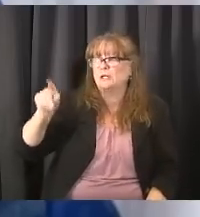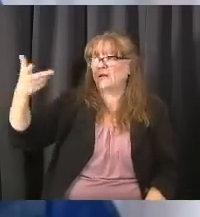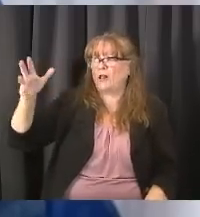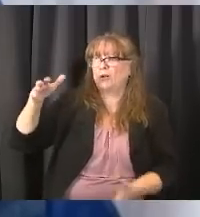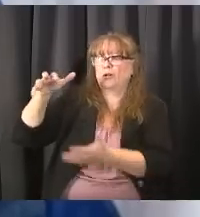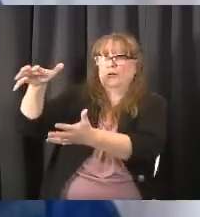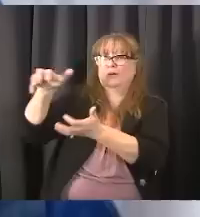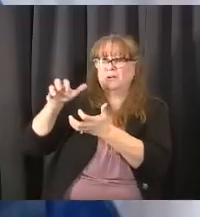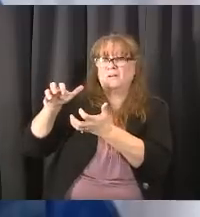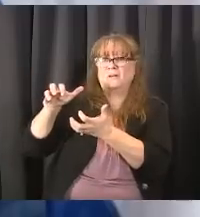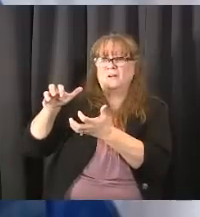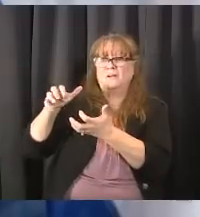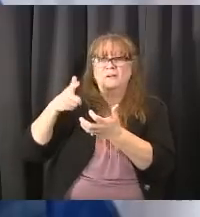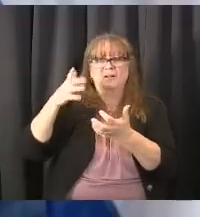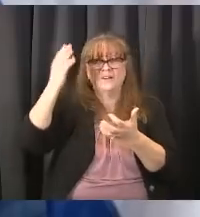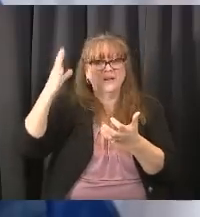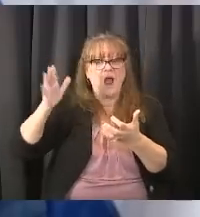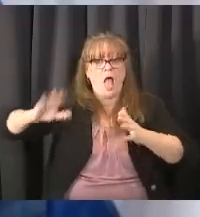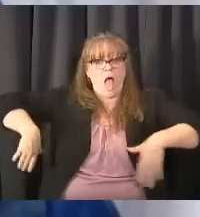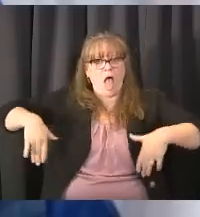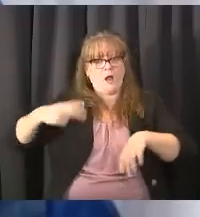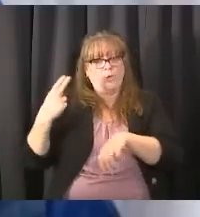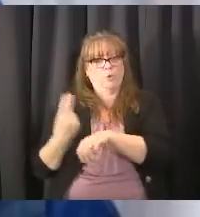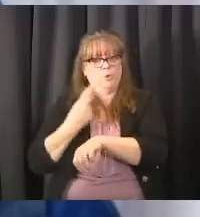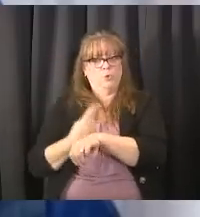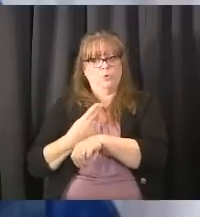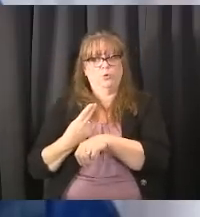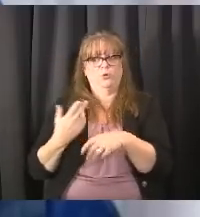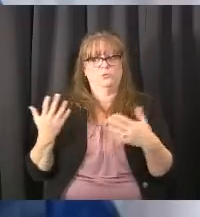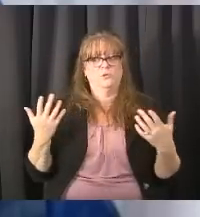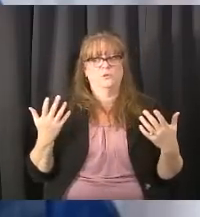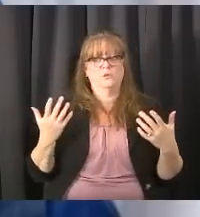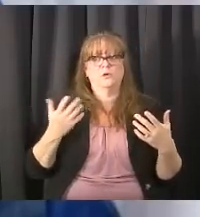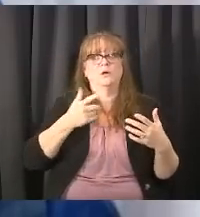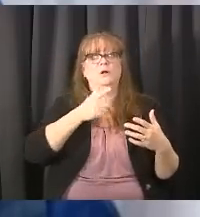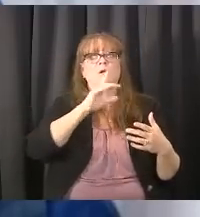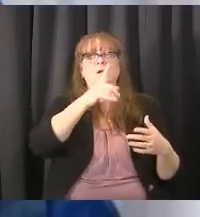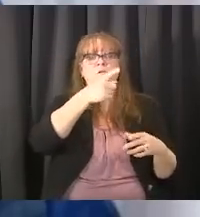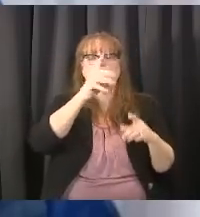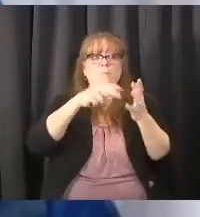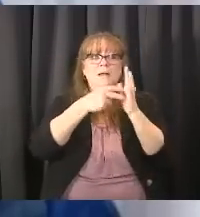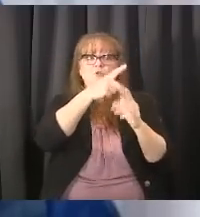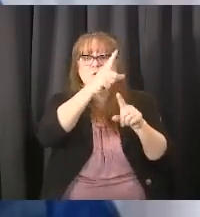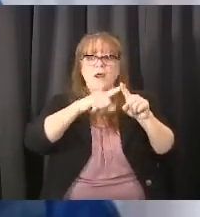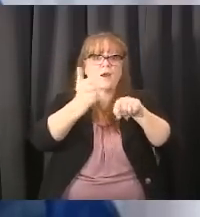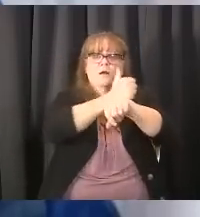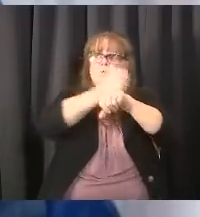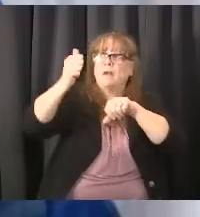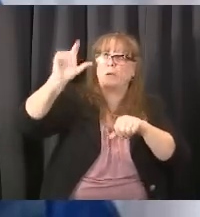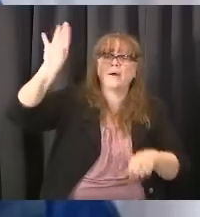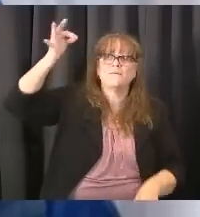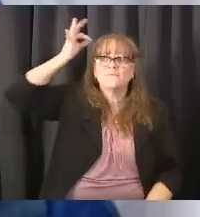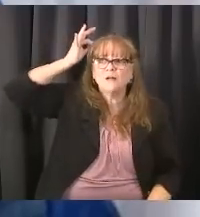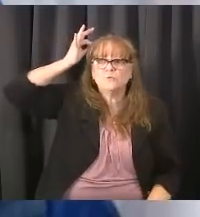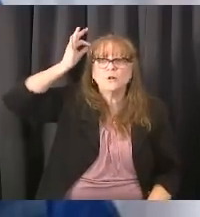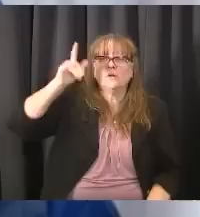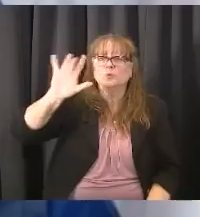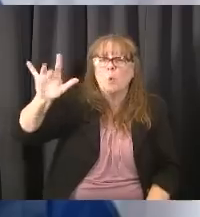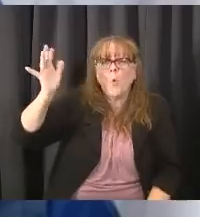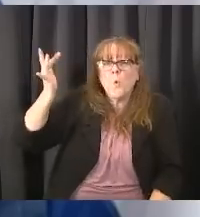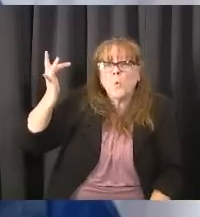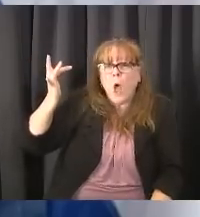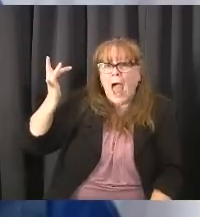it to the federal partnership. So I'm just wondering why that's, sitting there and not being used at this